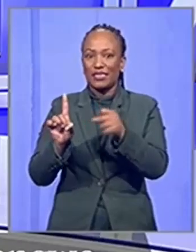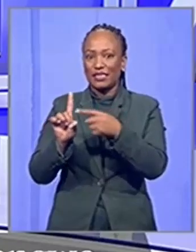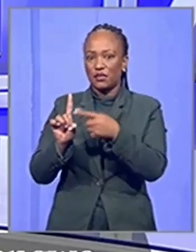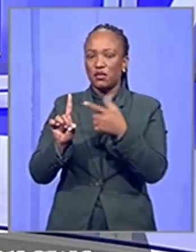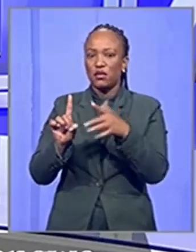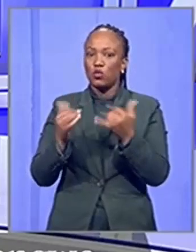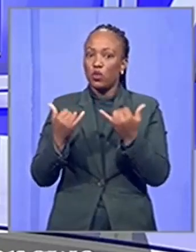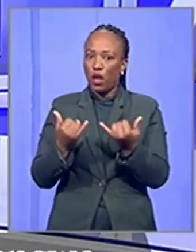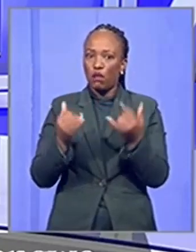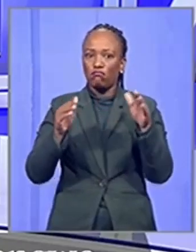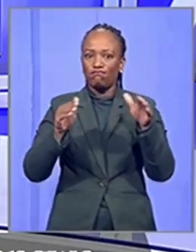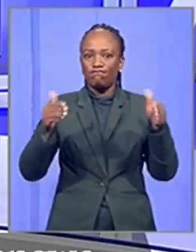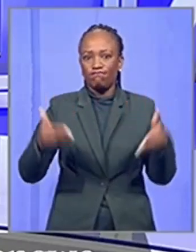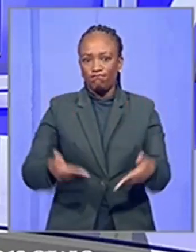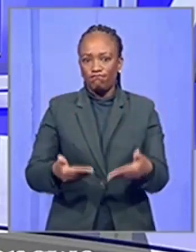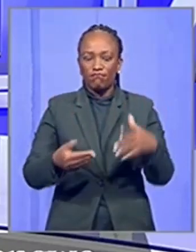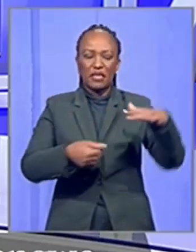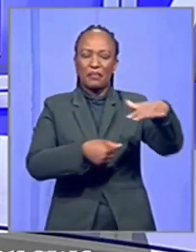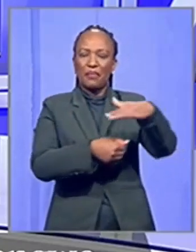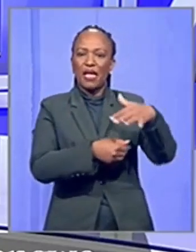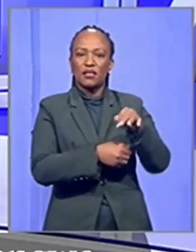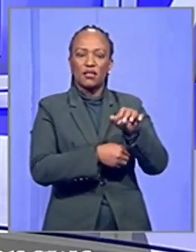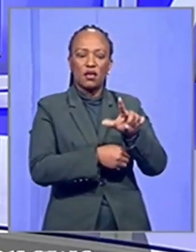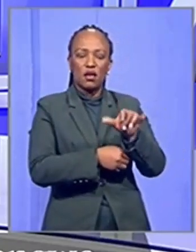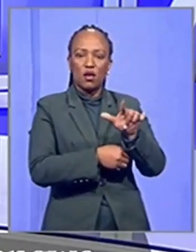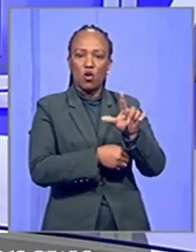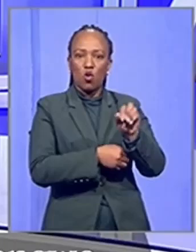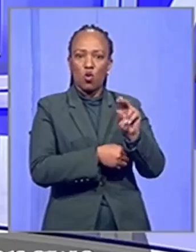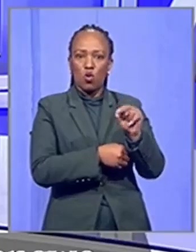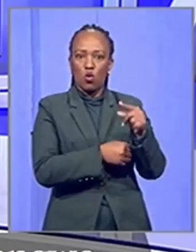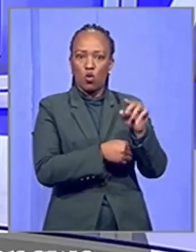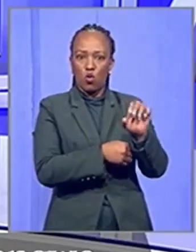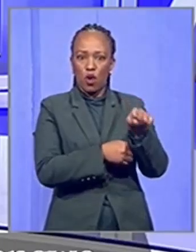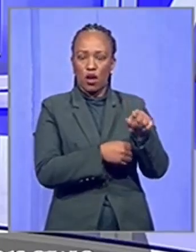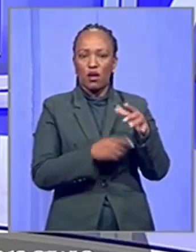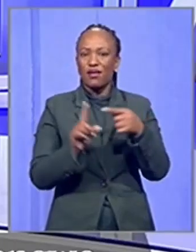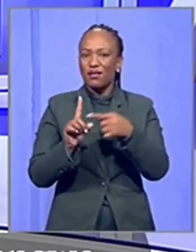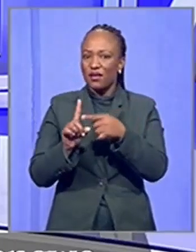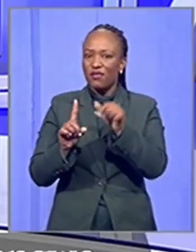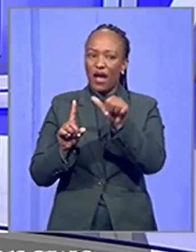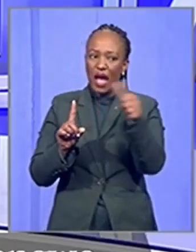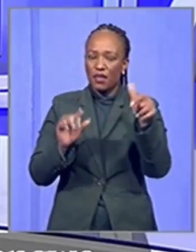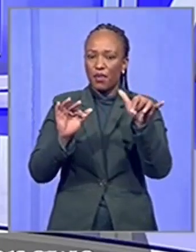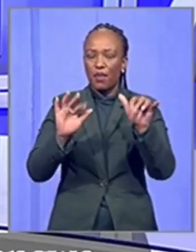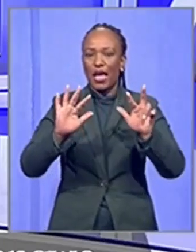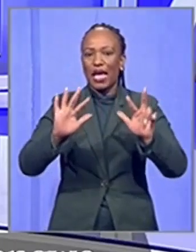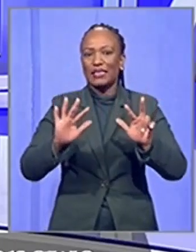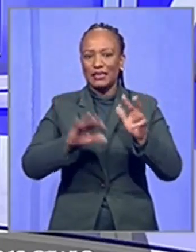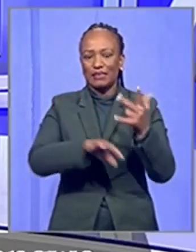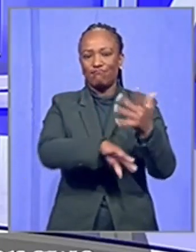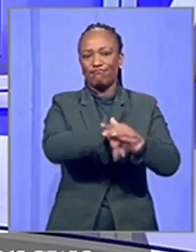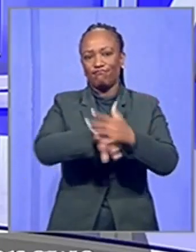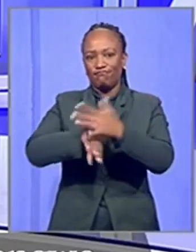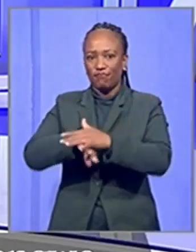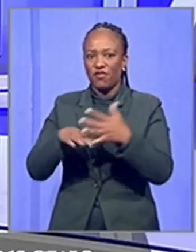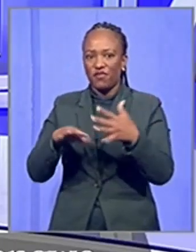jwa Lilongwe. Chilima le ba bangwe ba le robongwe ba tlhokafetse mo tshogakanong ya sefofane beke e